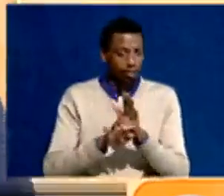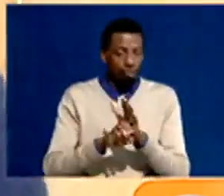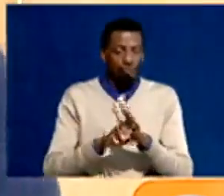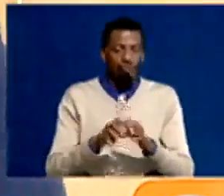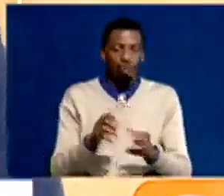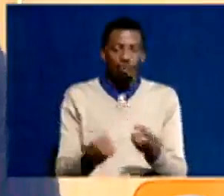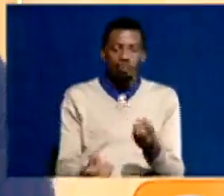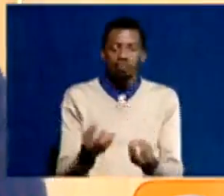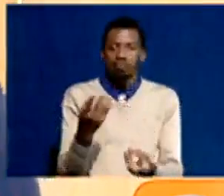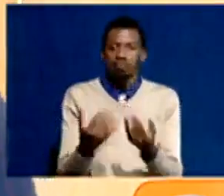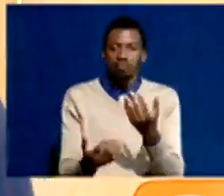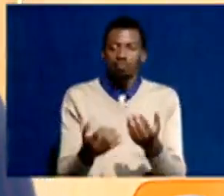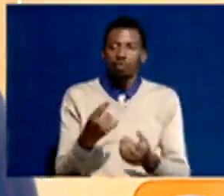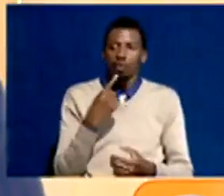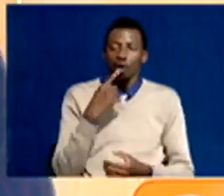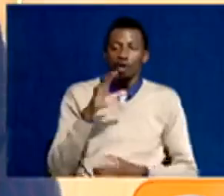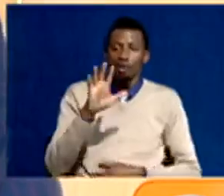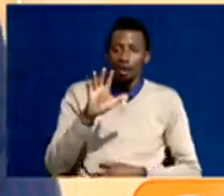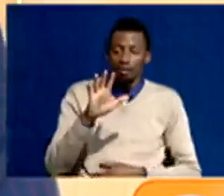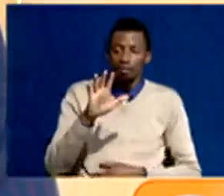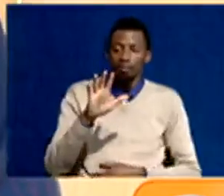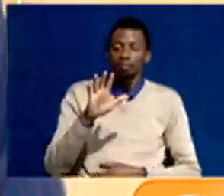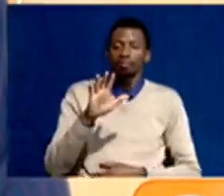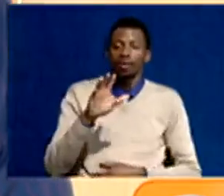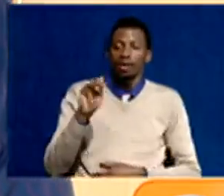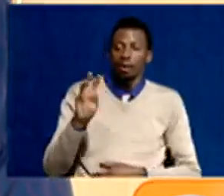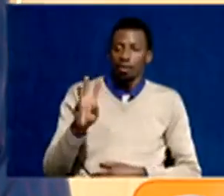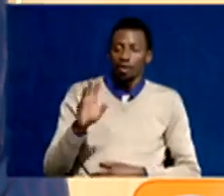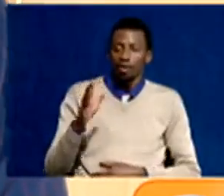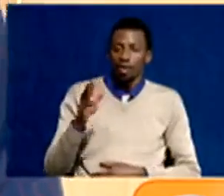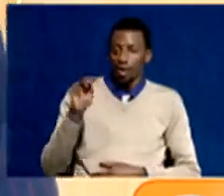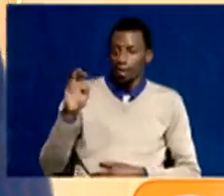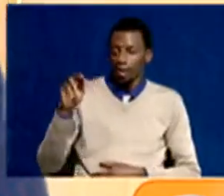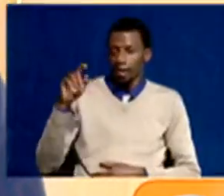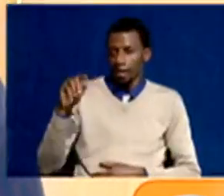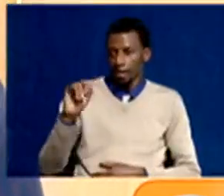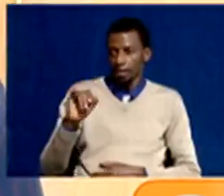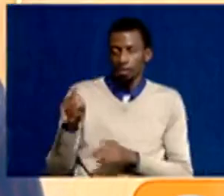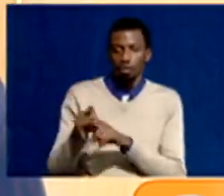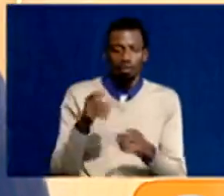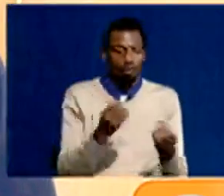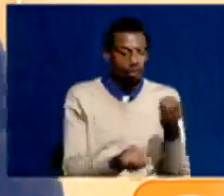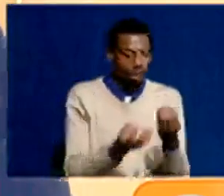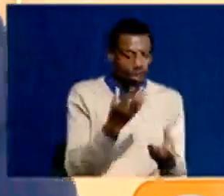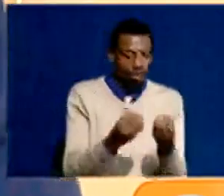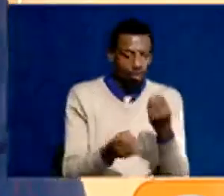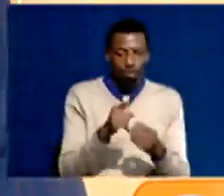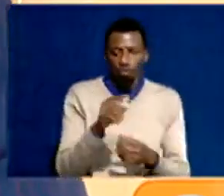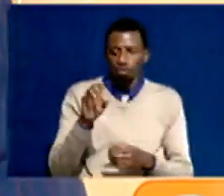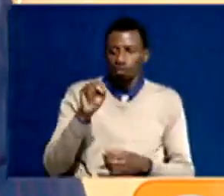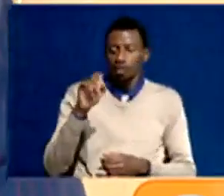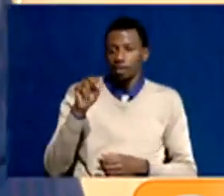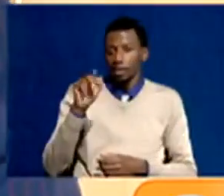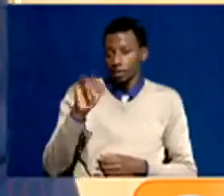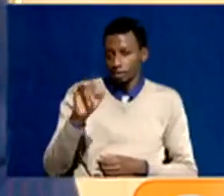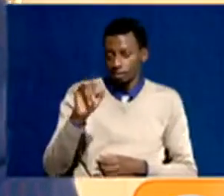105 megawatts in Menengai, and also the geothermal development company's development of the Baringo Silali steam fields with an